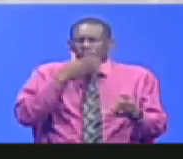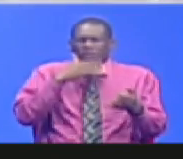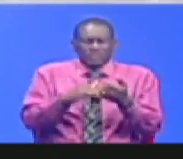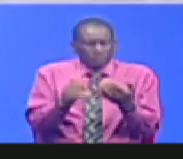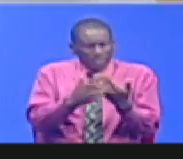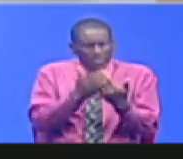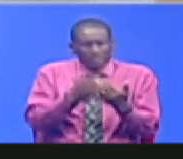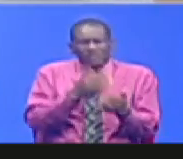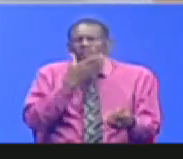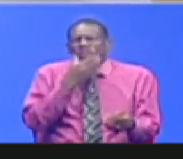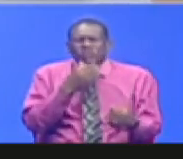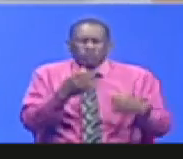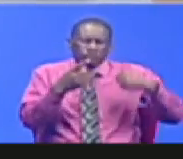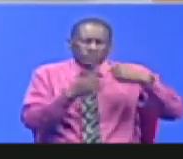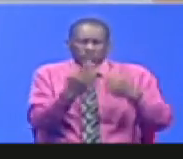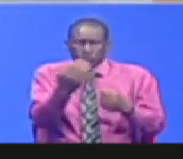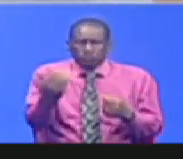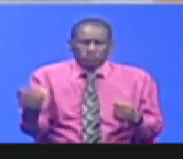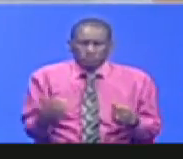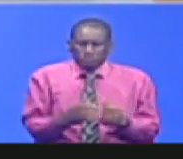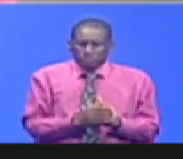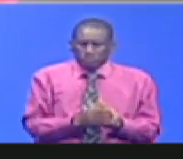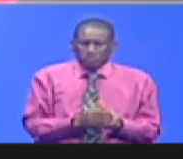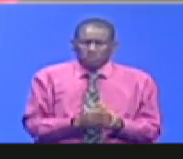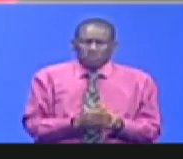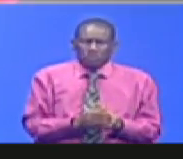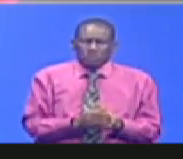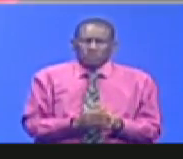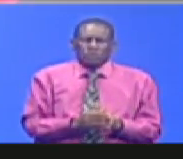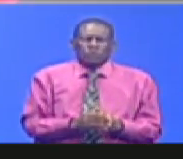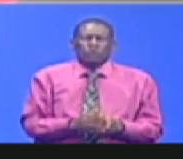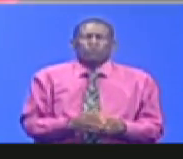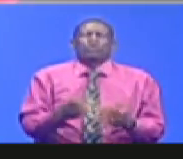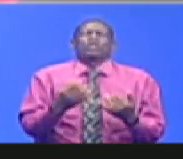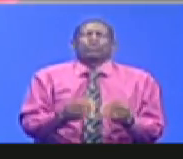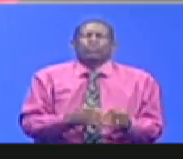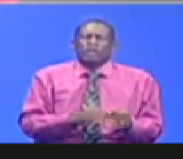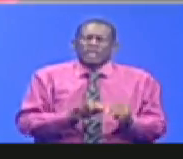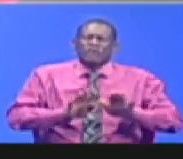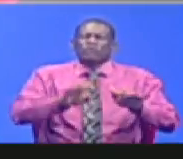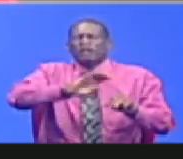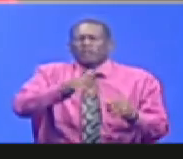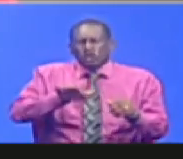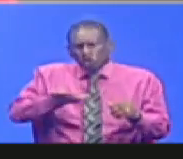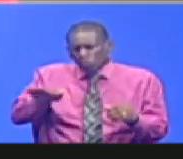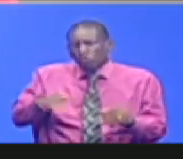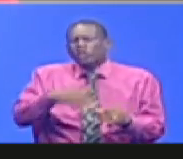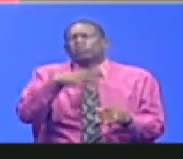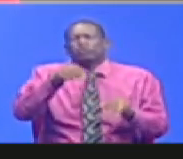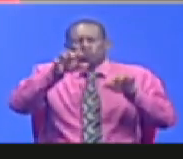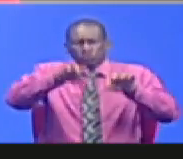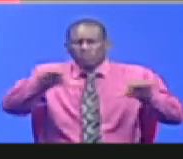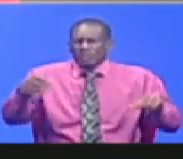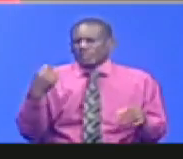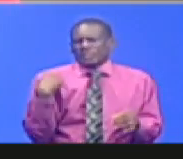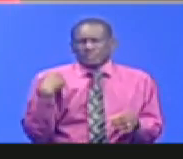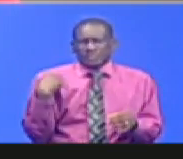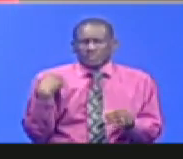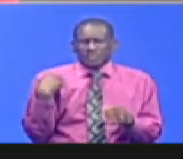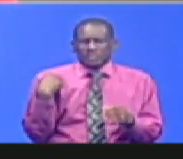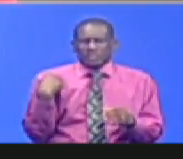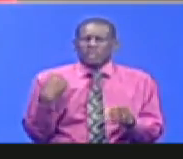father of six children. Tuliacha na asubuhi jana akienda soko. Na vile